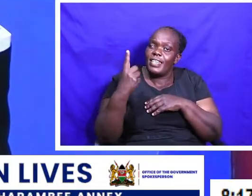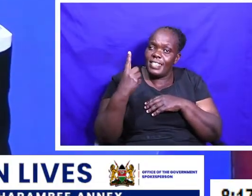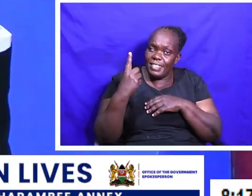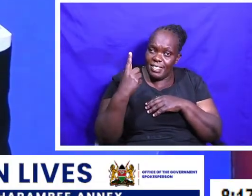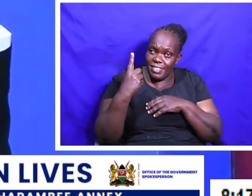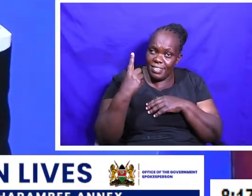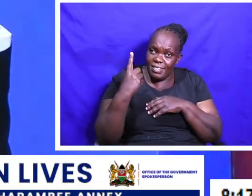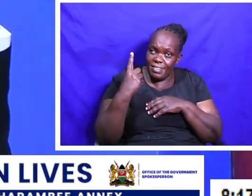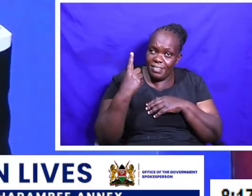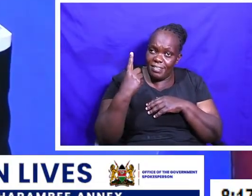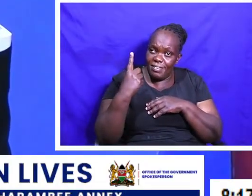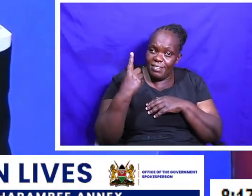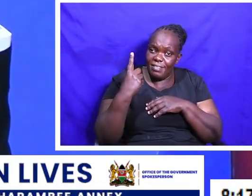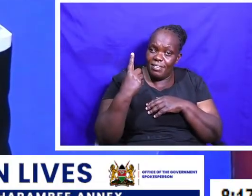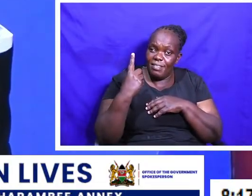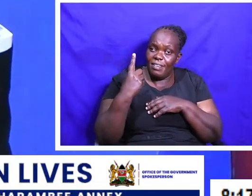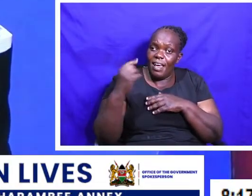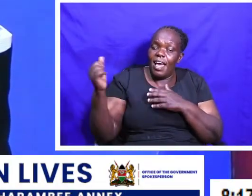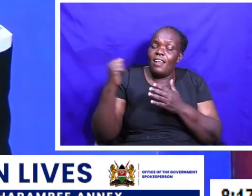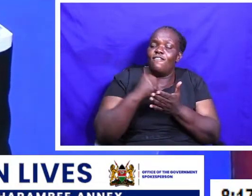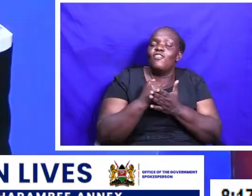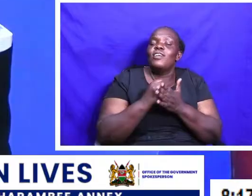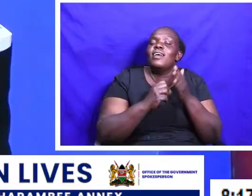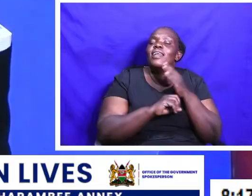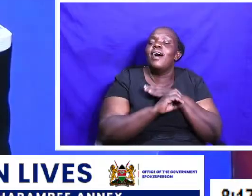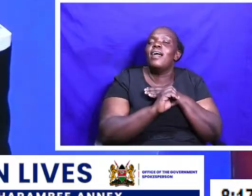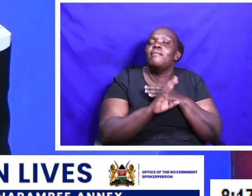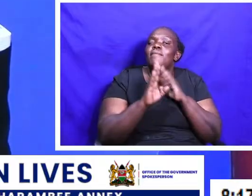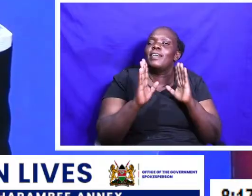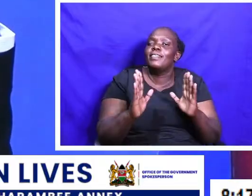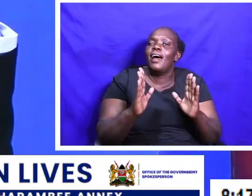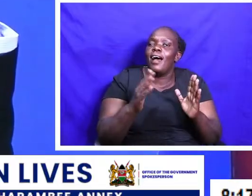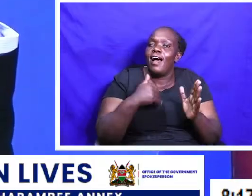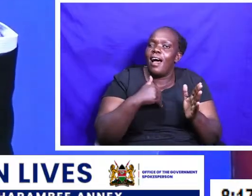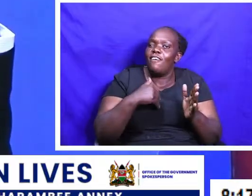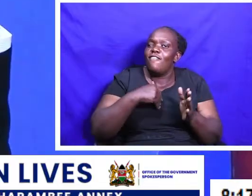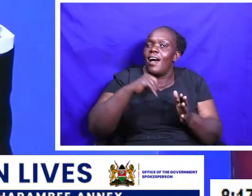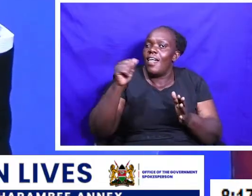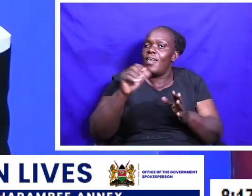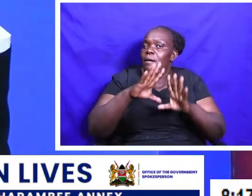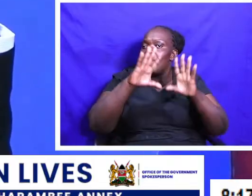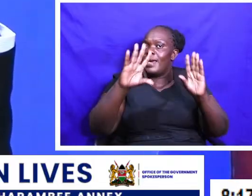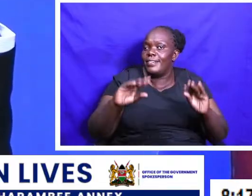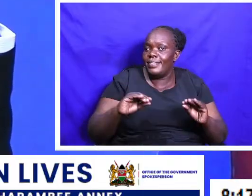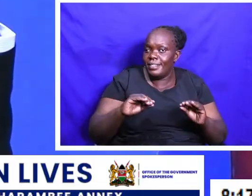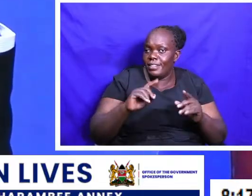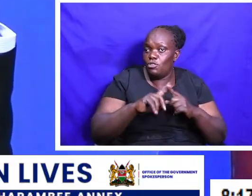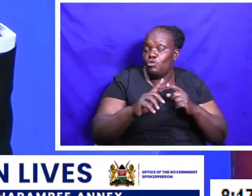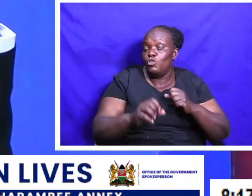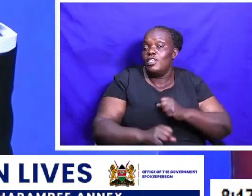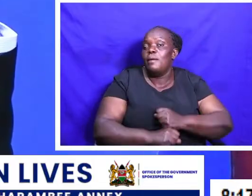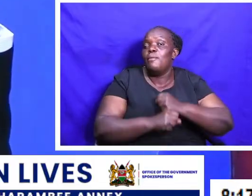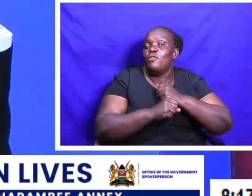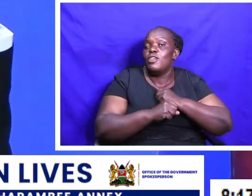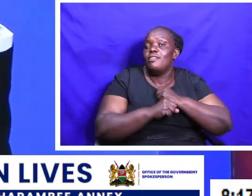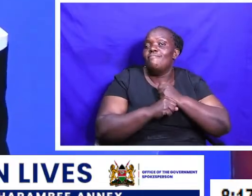year. You are appointed advisor. You have no other budget to